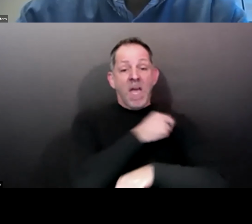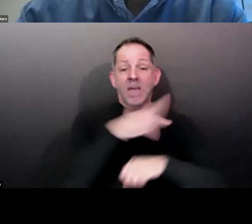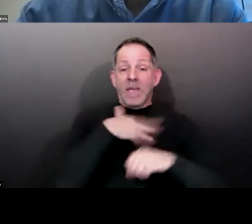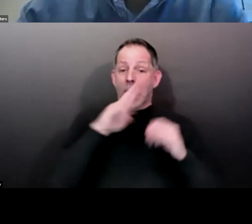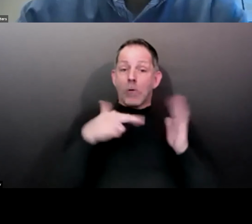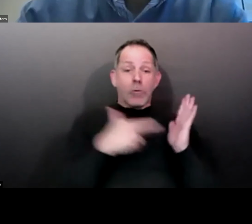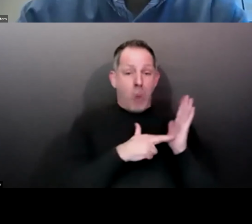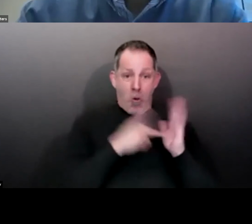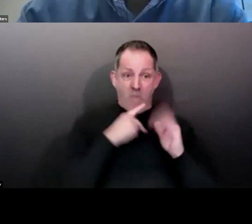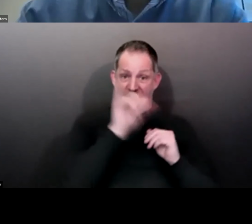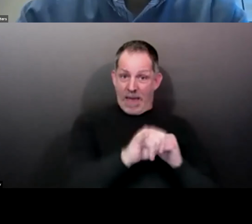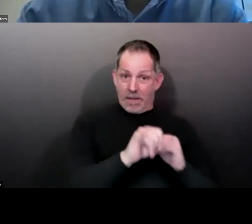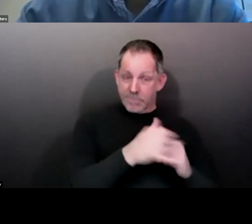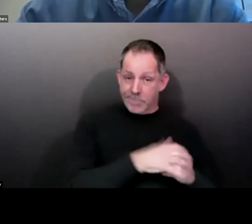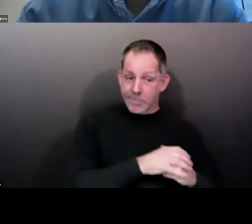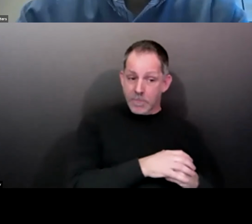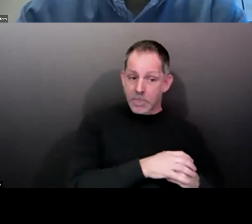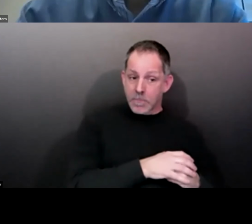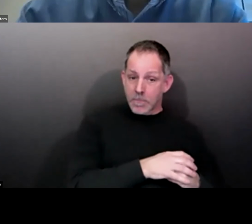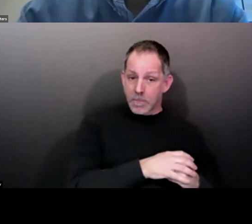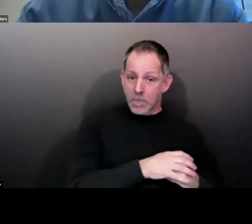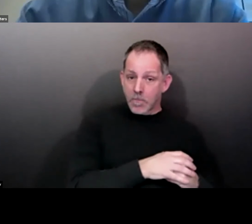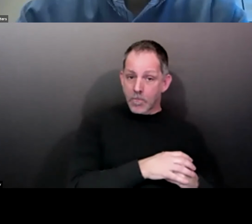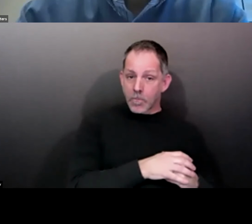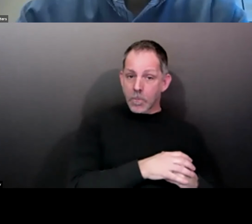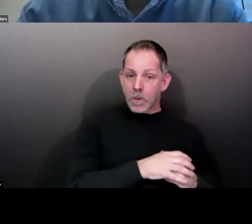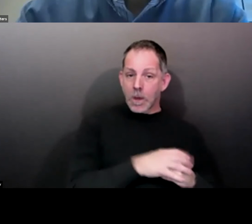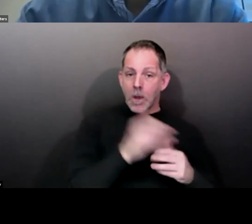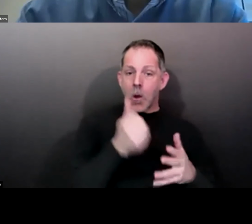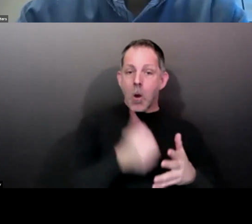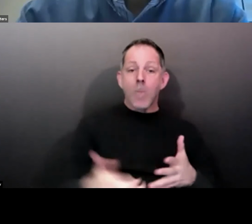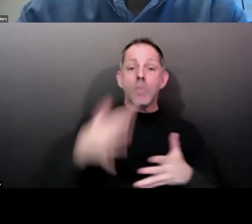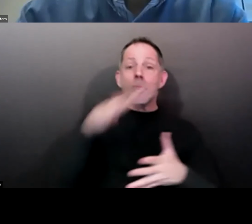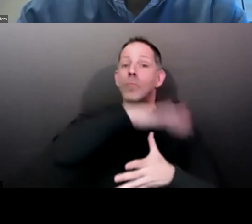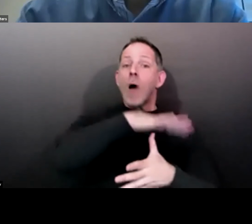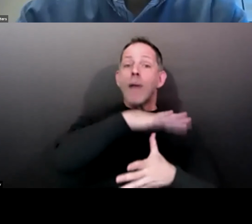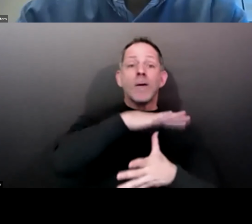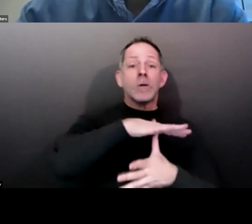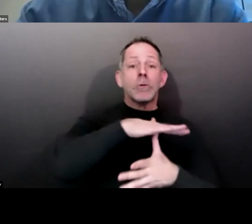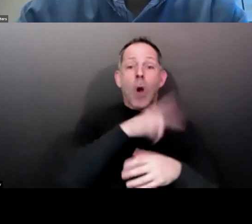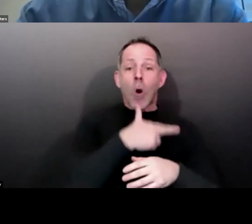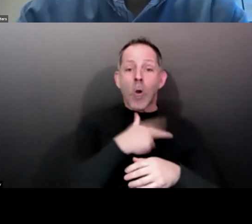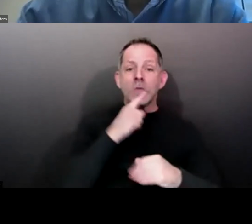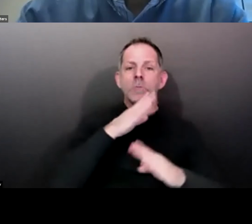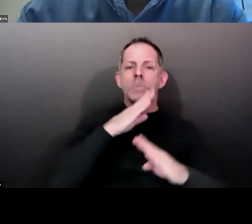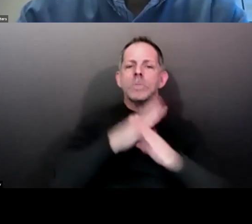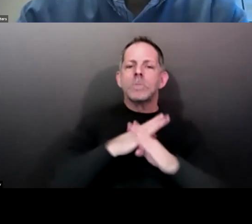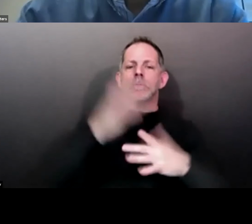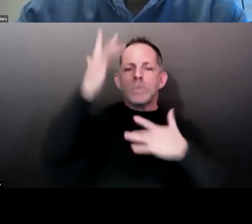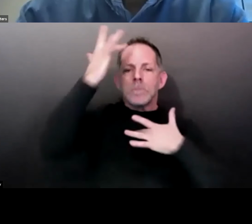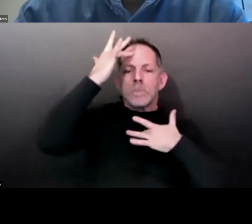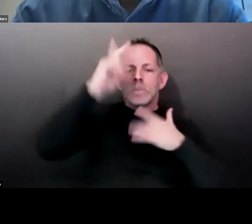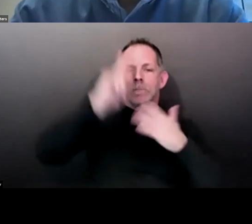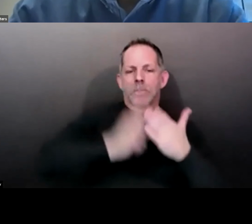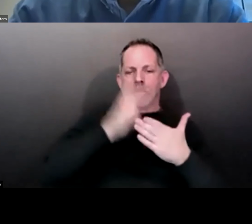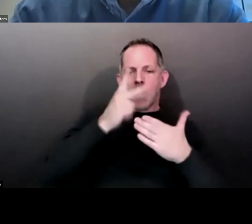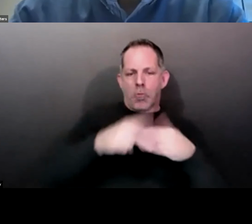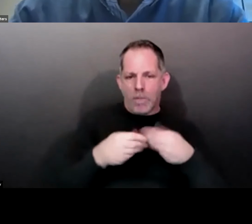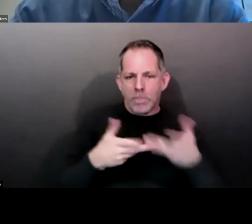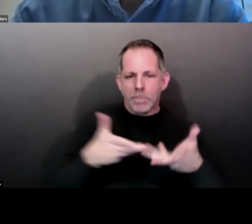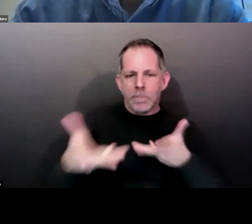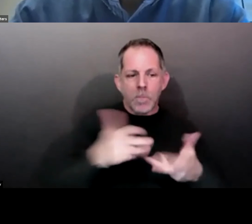our role as part of our vaccine preventable disease program is to work with all the registered vaccine